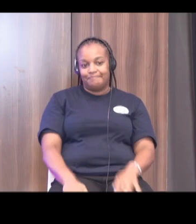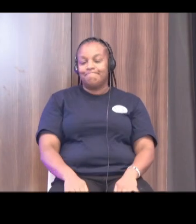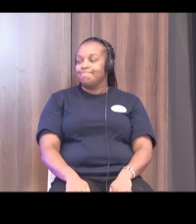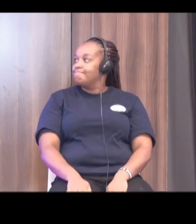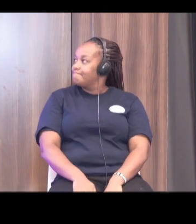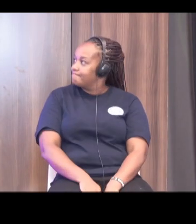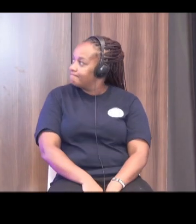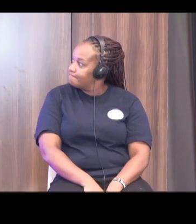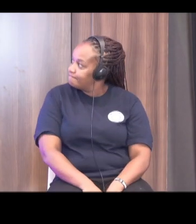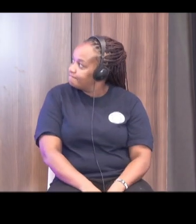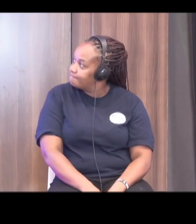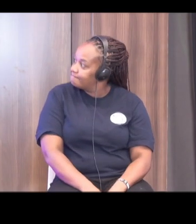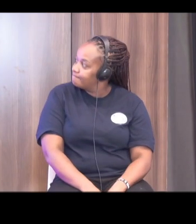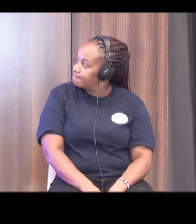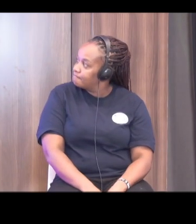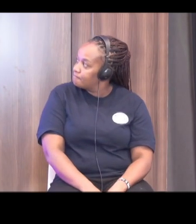Letting that sink in.